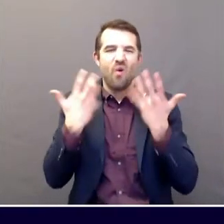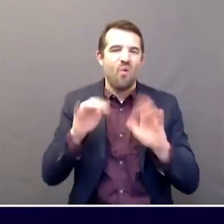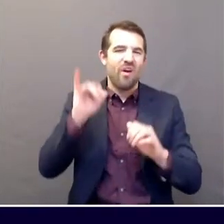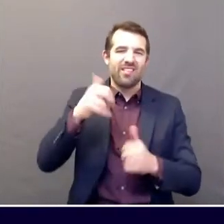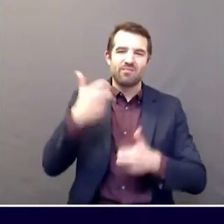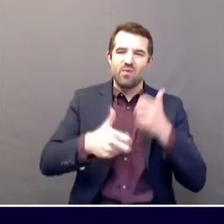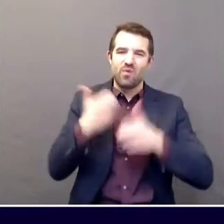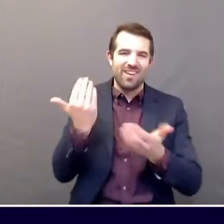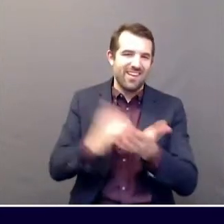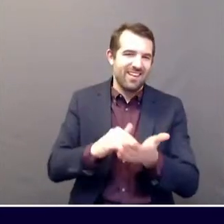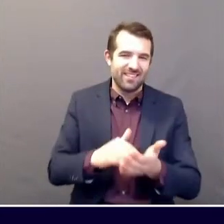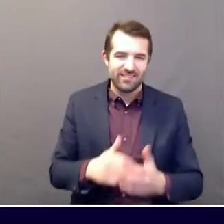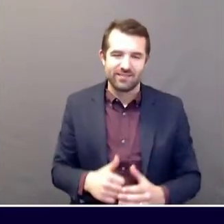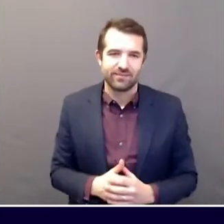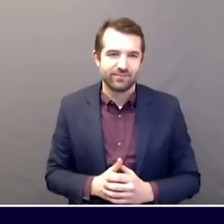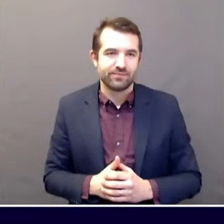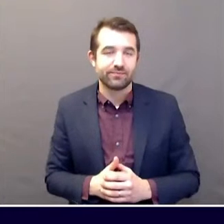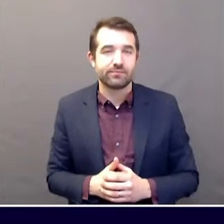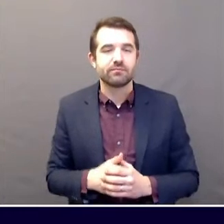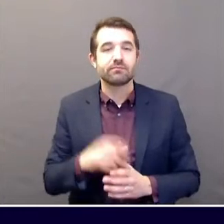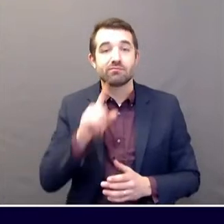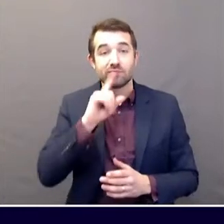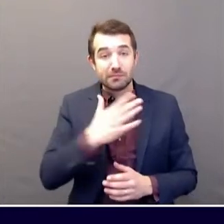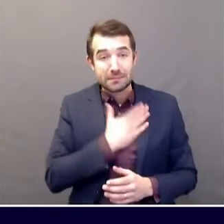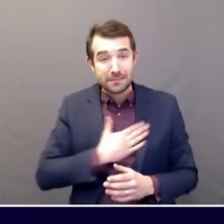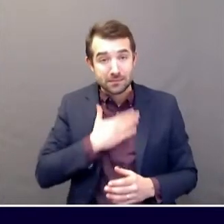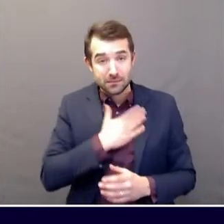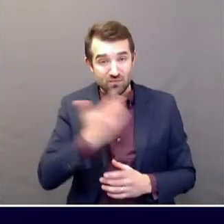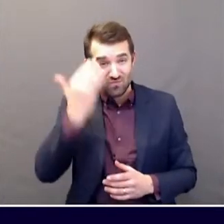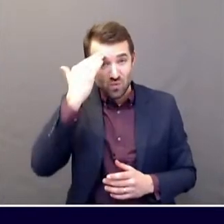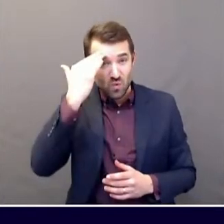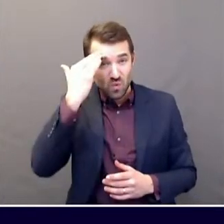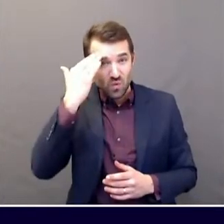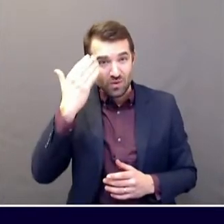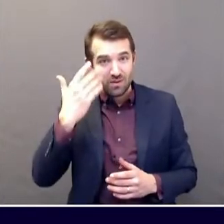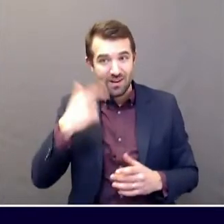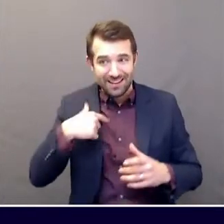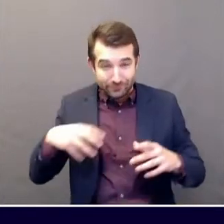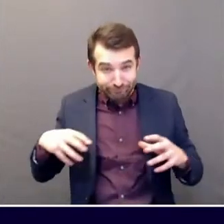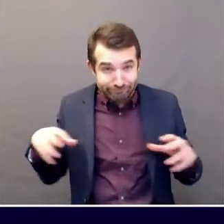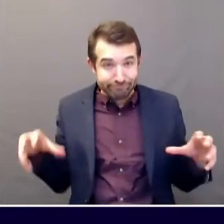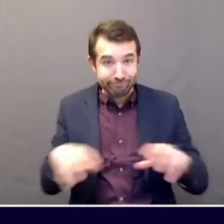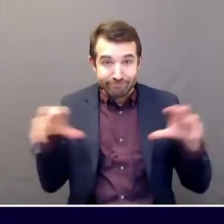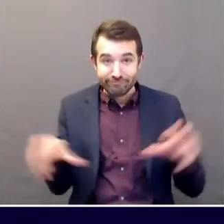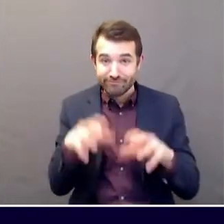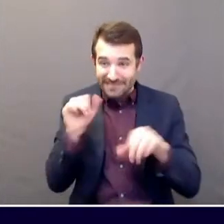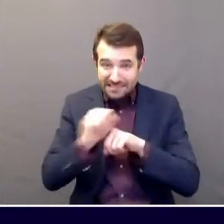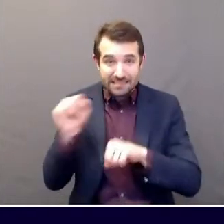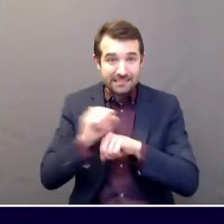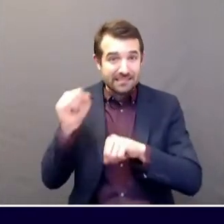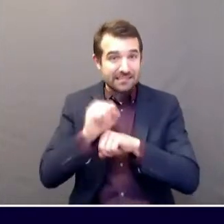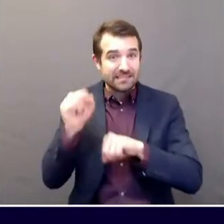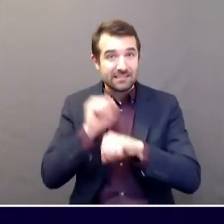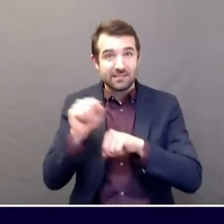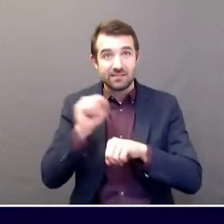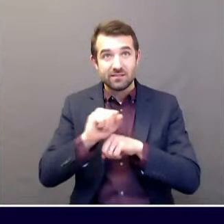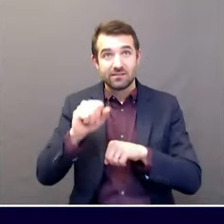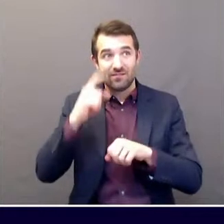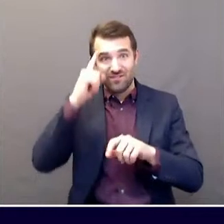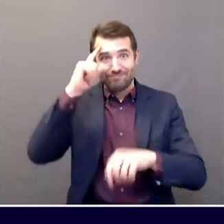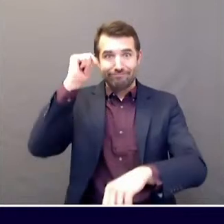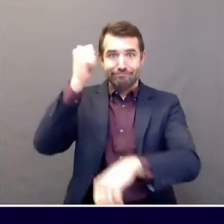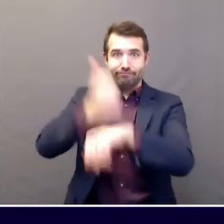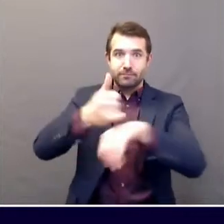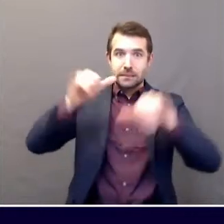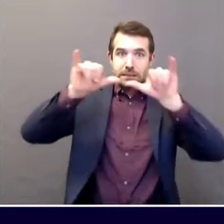anything. So keep in mind the logistics, the terrific hurdles that we and all the other states have been facing these last 5 weeks in